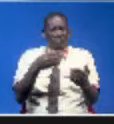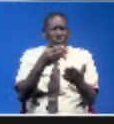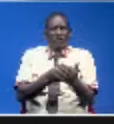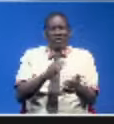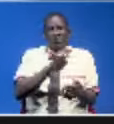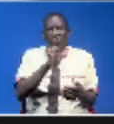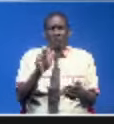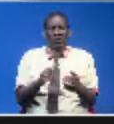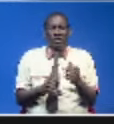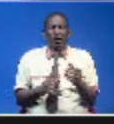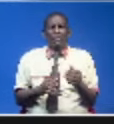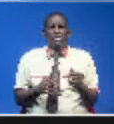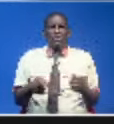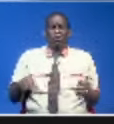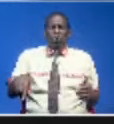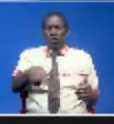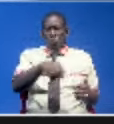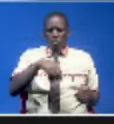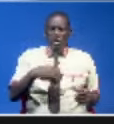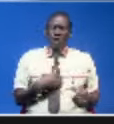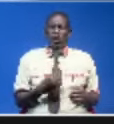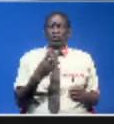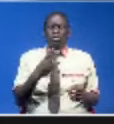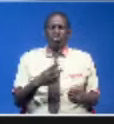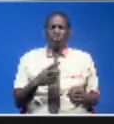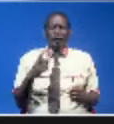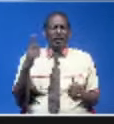We face two tough options: